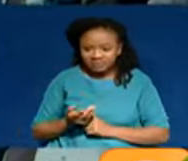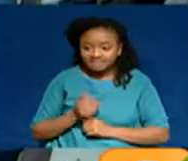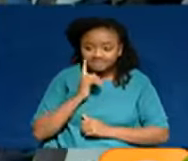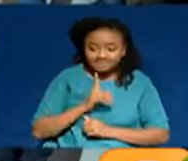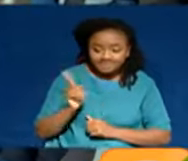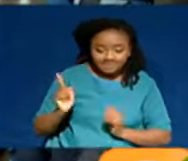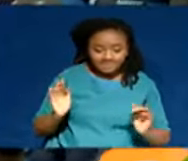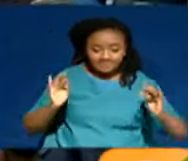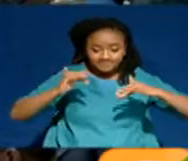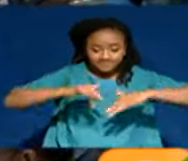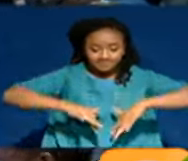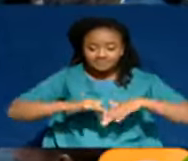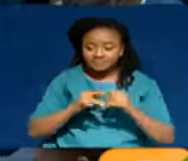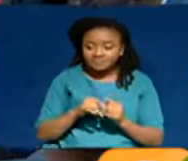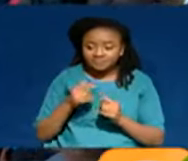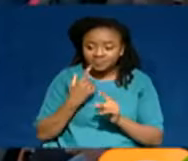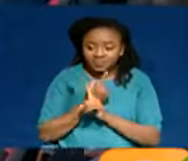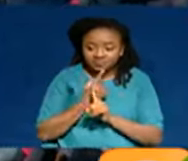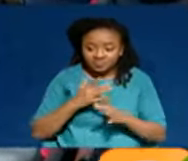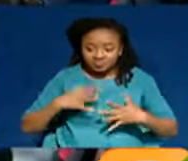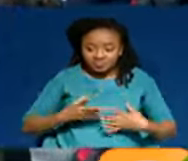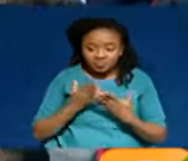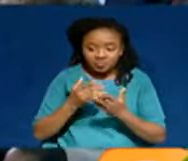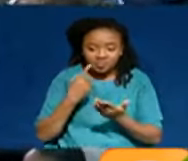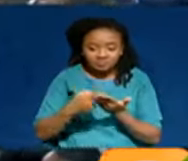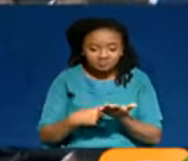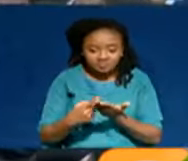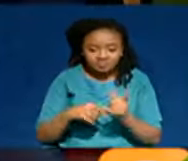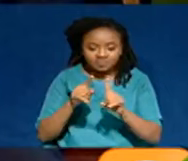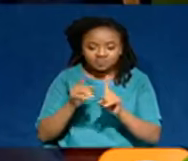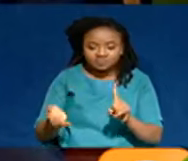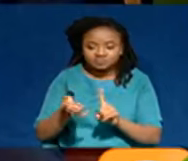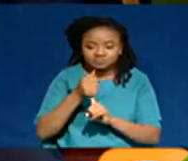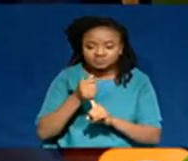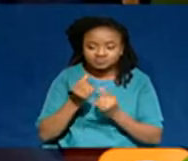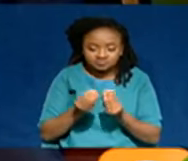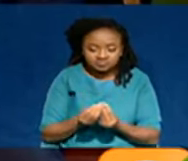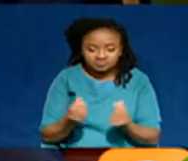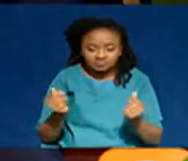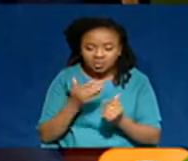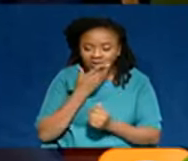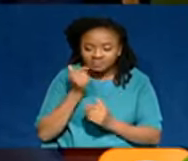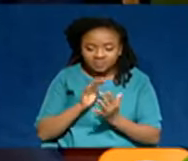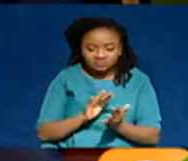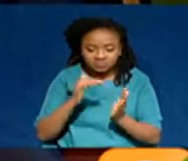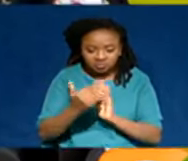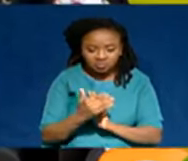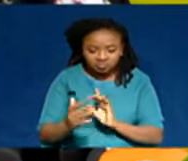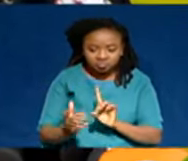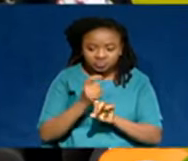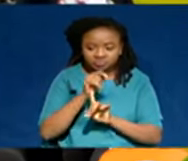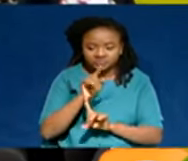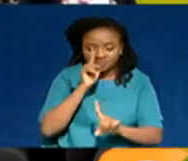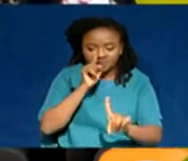by SRC, the delegates will discuss and formulate resolutions on best approaches of meeting the target